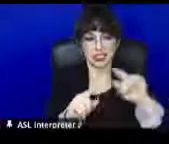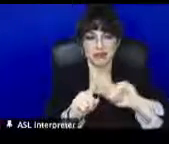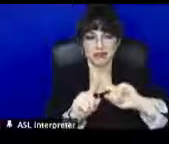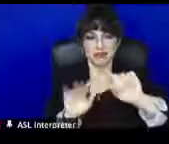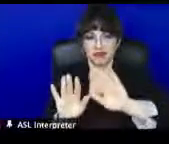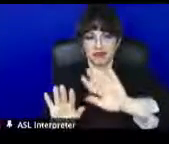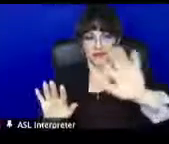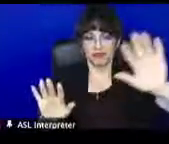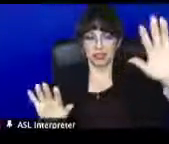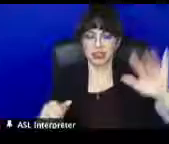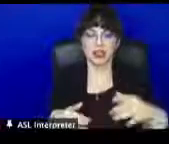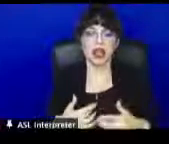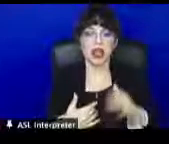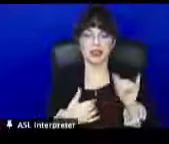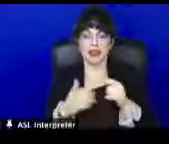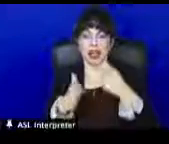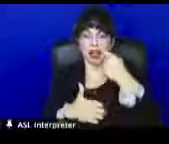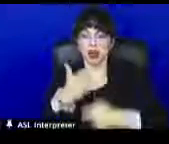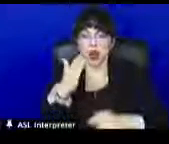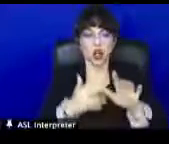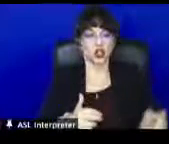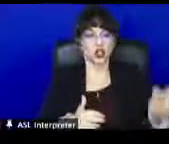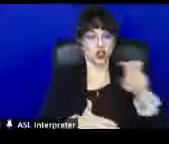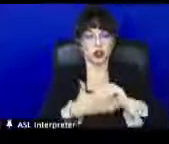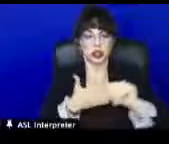tourist dollars and local businesses.